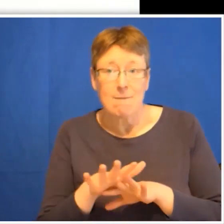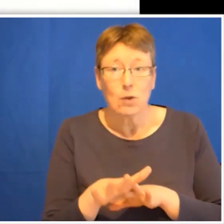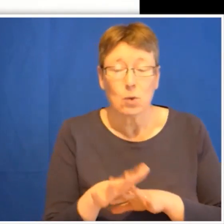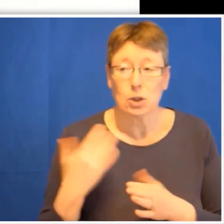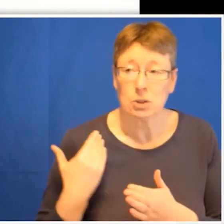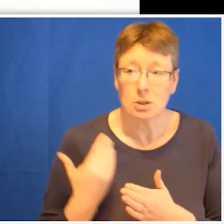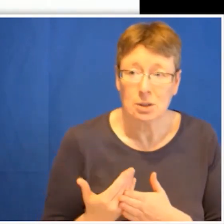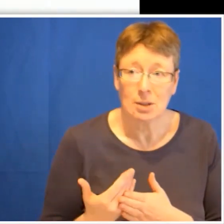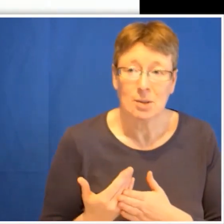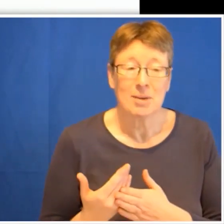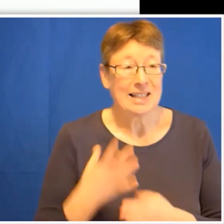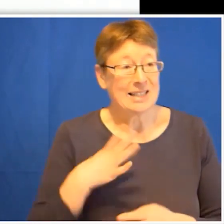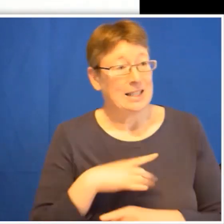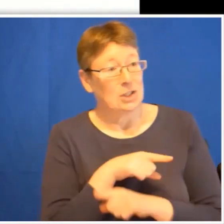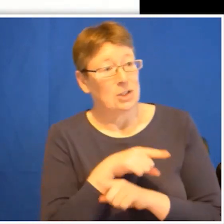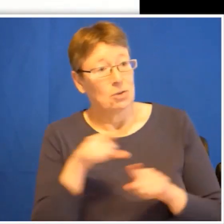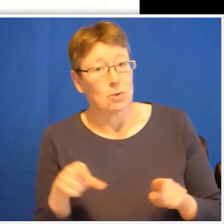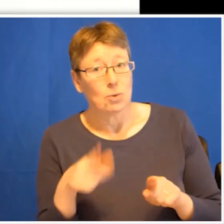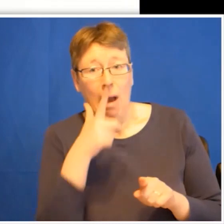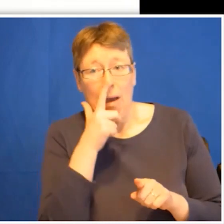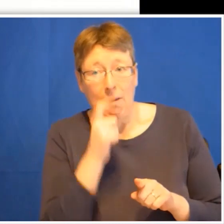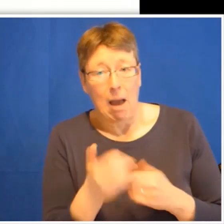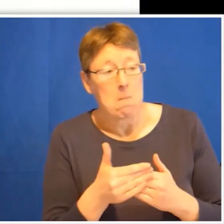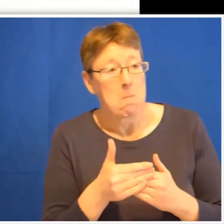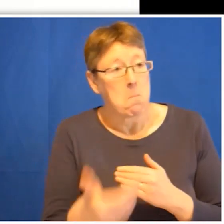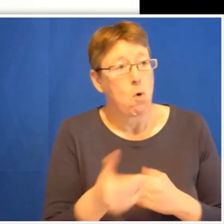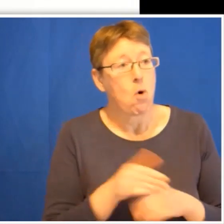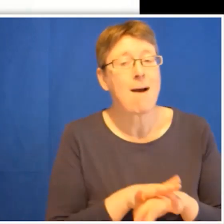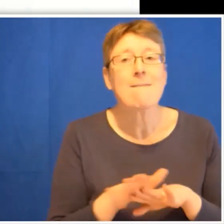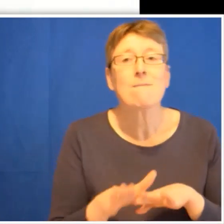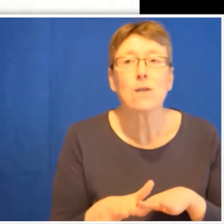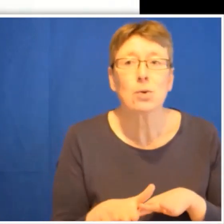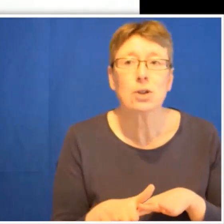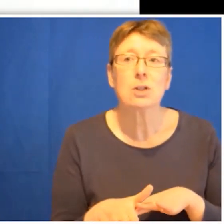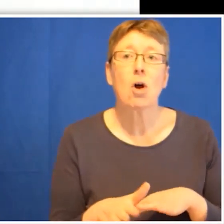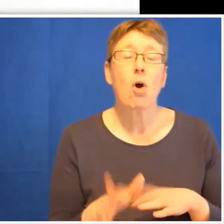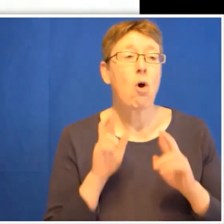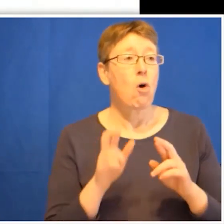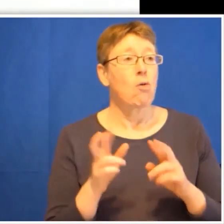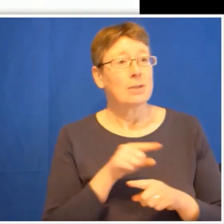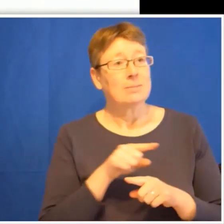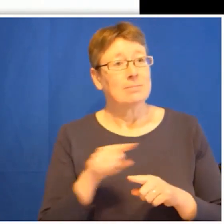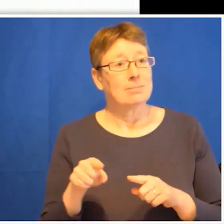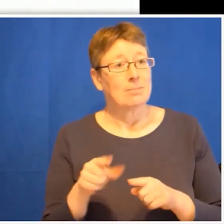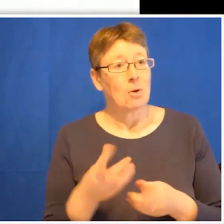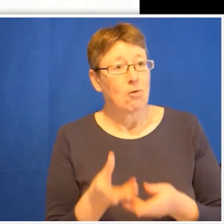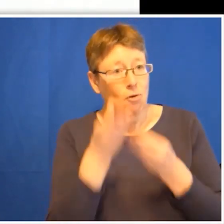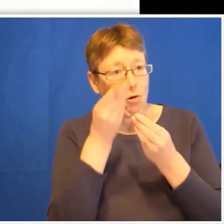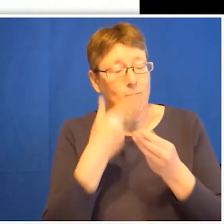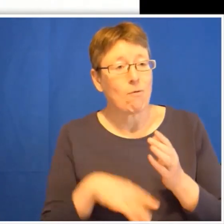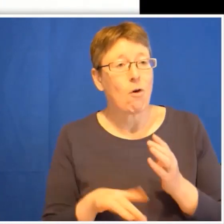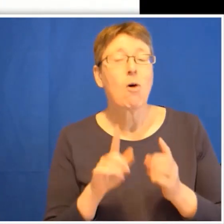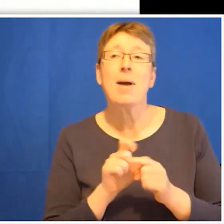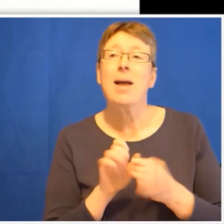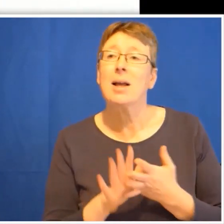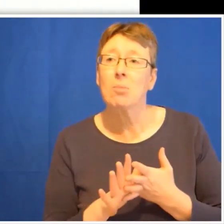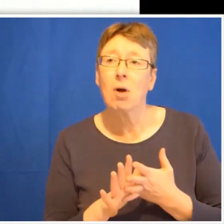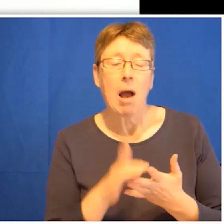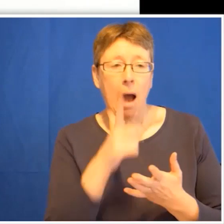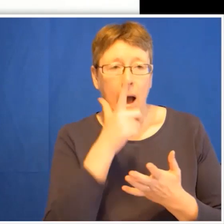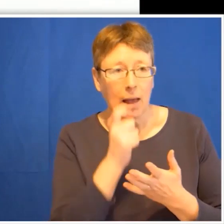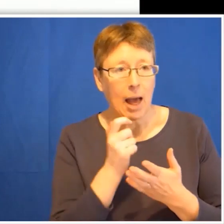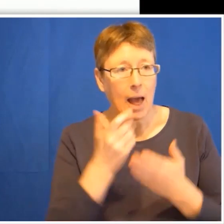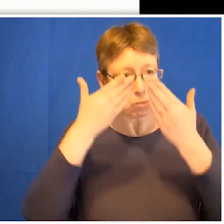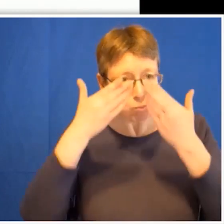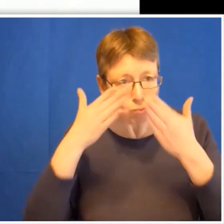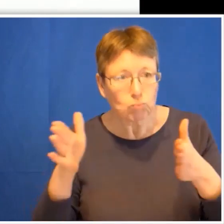that already, but it needs people like you to shape it still further. And I hope one of the things that Edinburgh has given you is the broad view